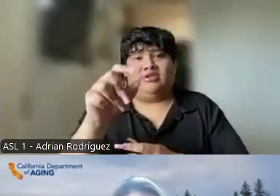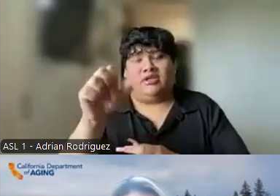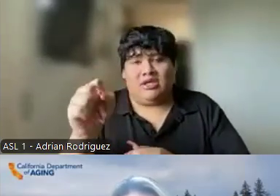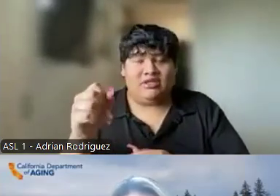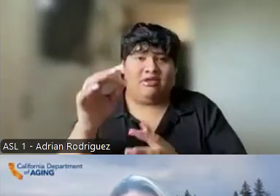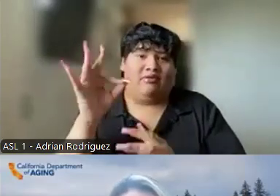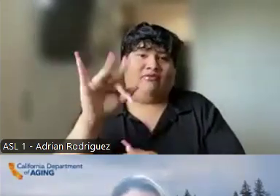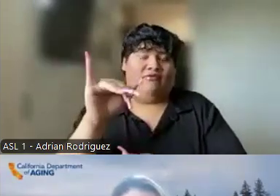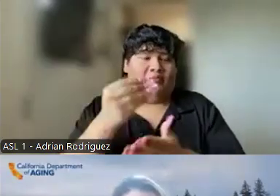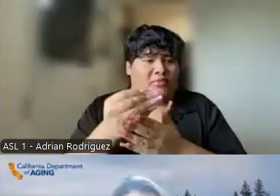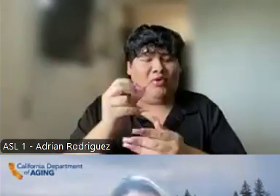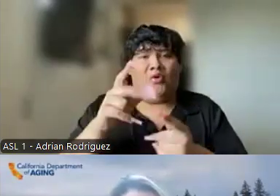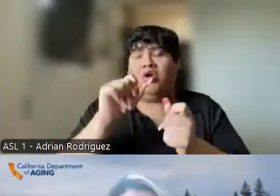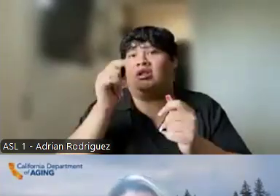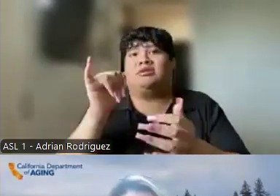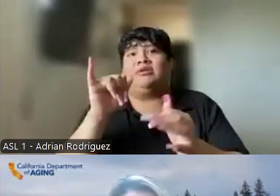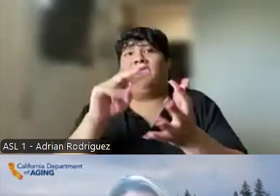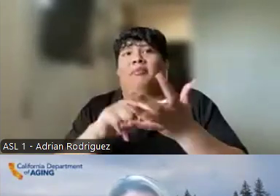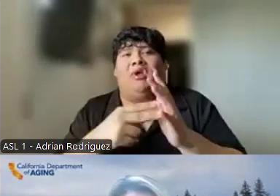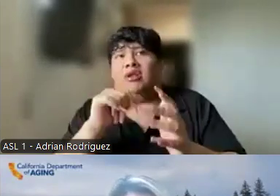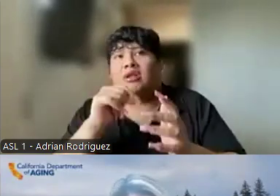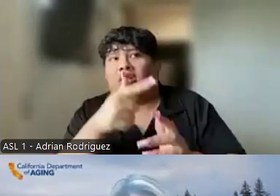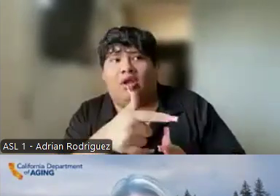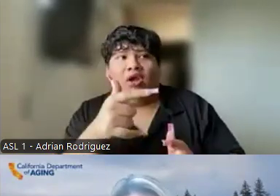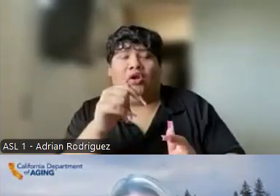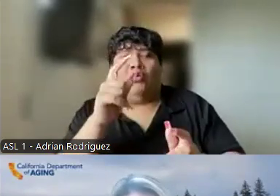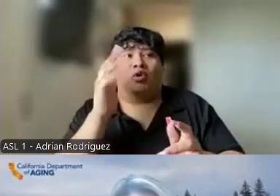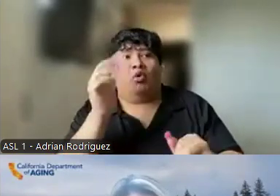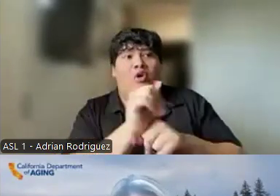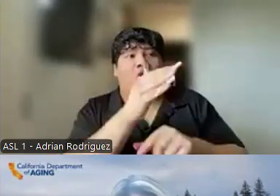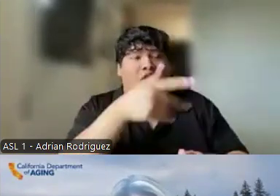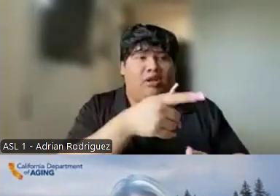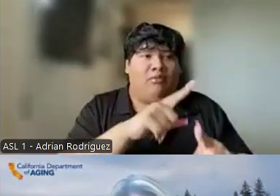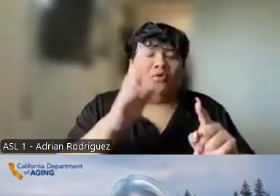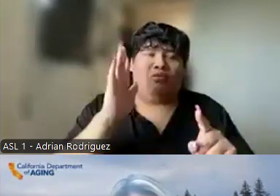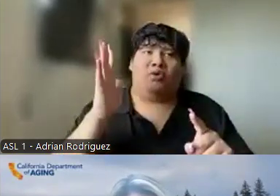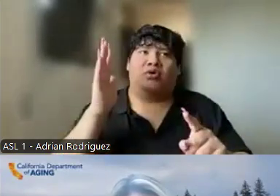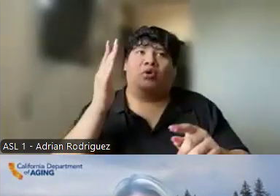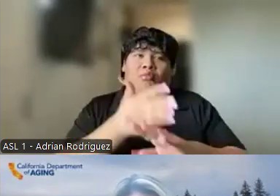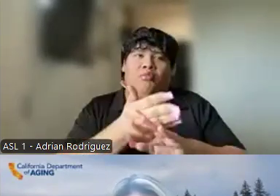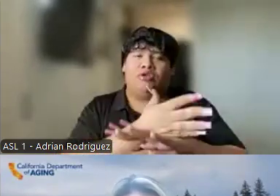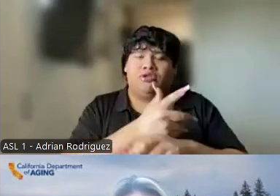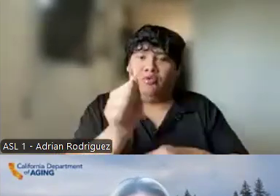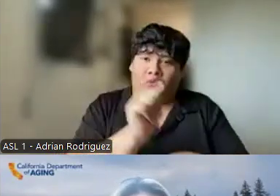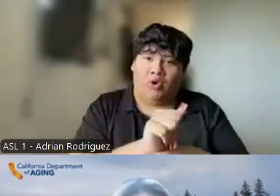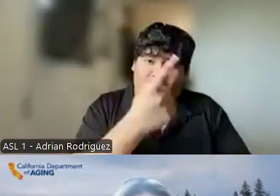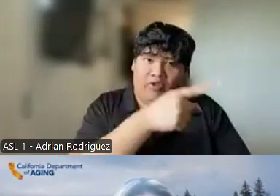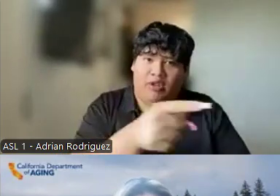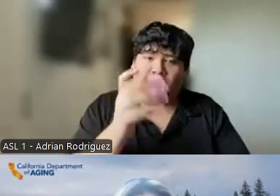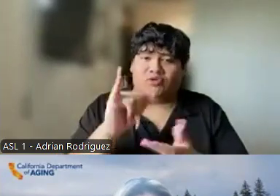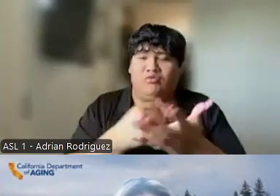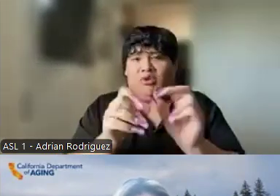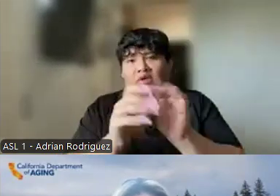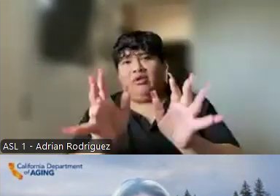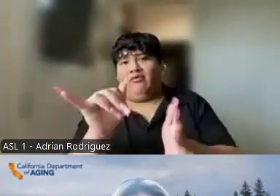cetera. It doesn't mean that that isn't woven into it as part of the comment on how the process has worked. So I just wanted to clarify that